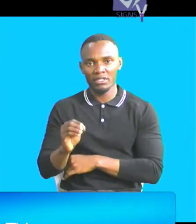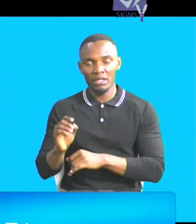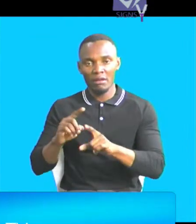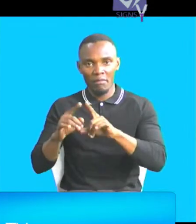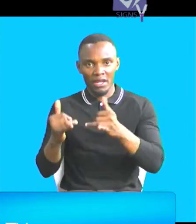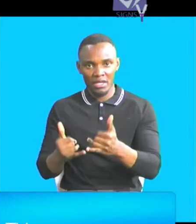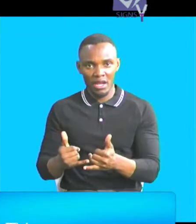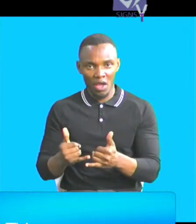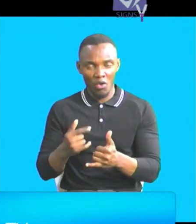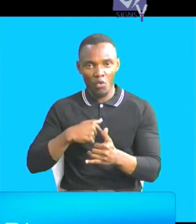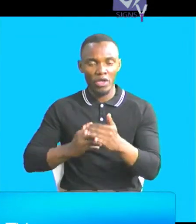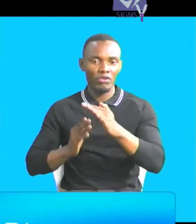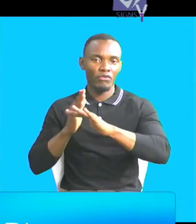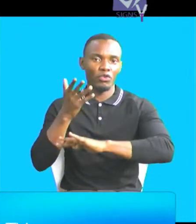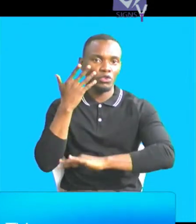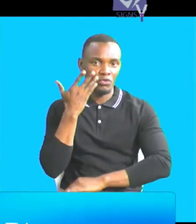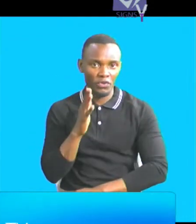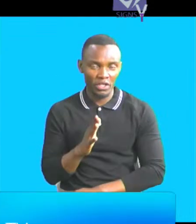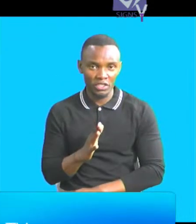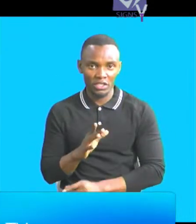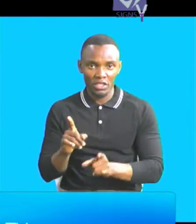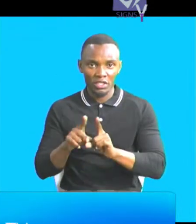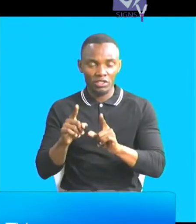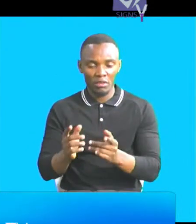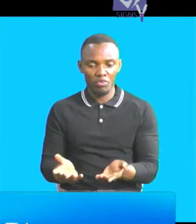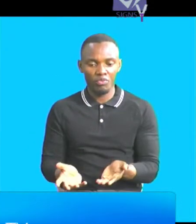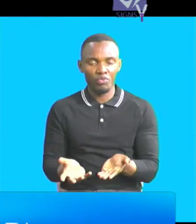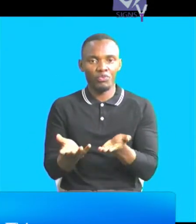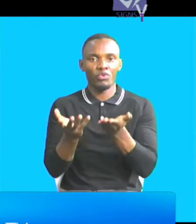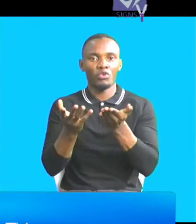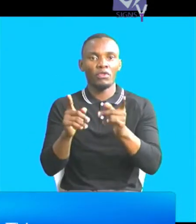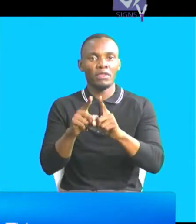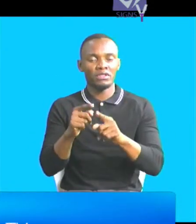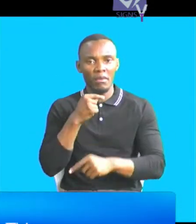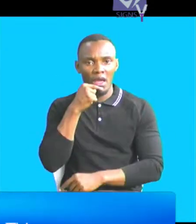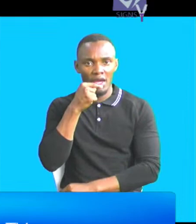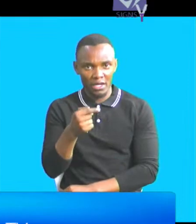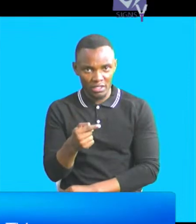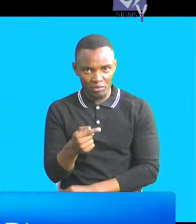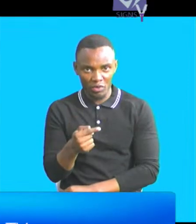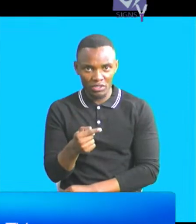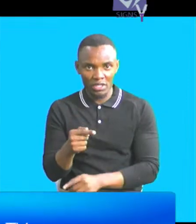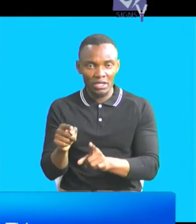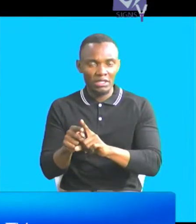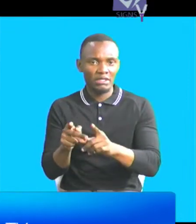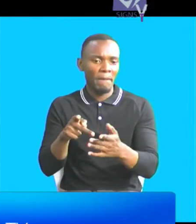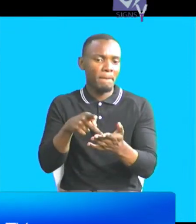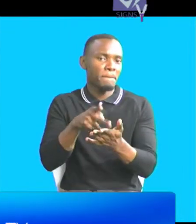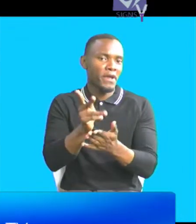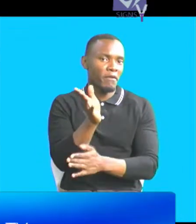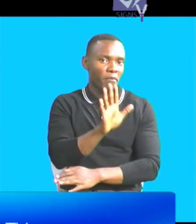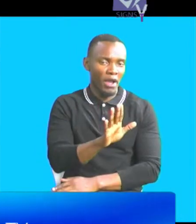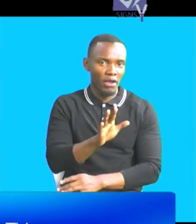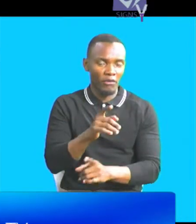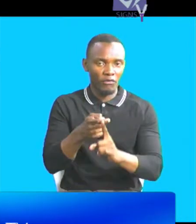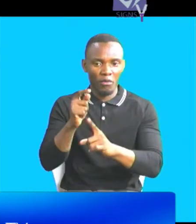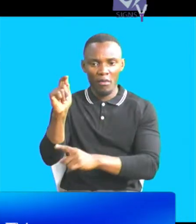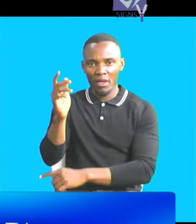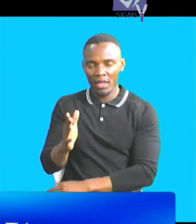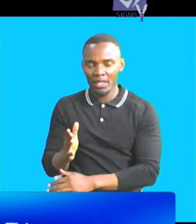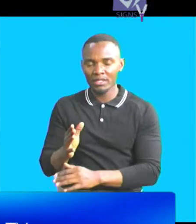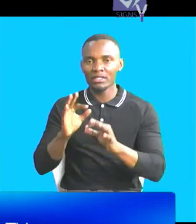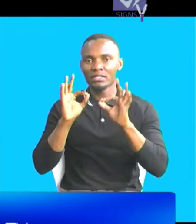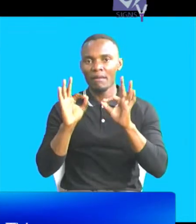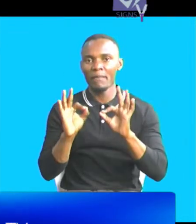over 65%. The growth and the response and the repayment by Kenyans is overwhelming, and